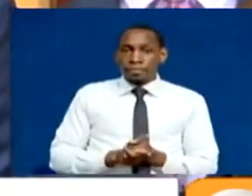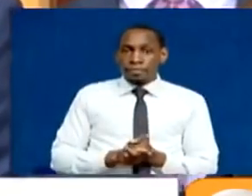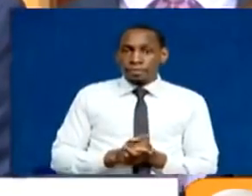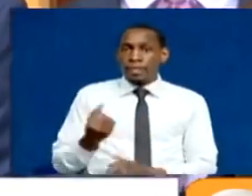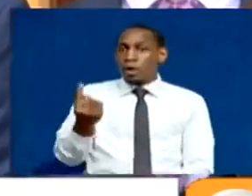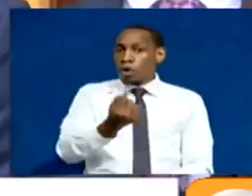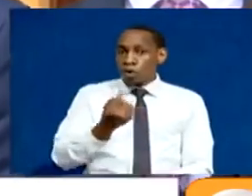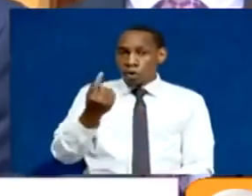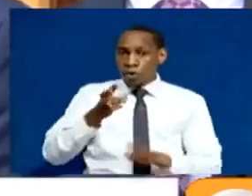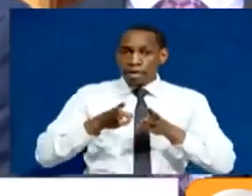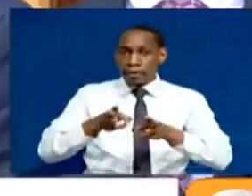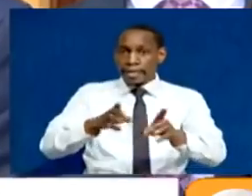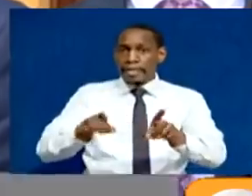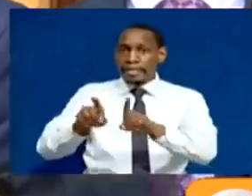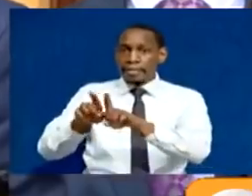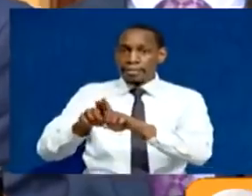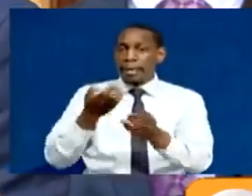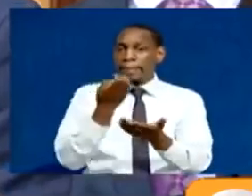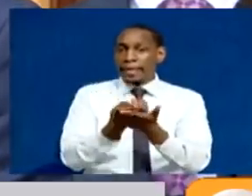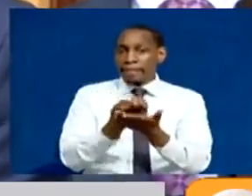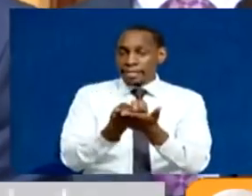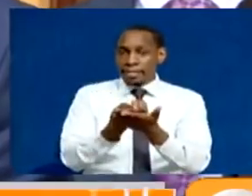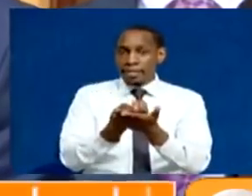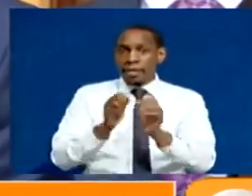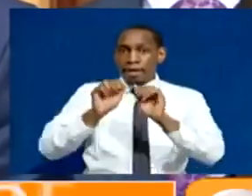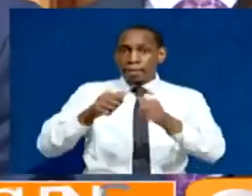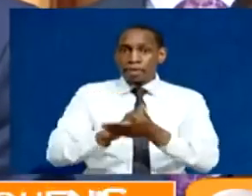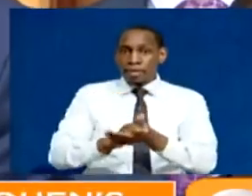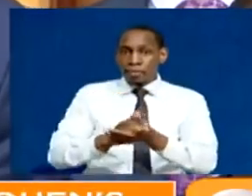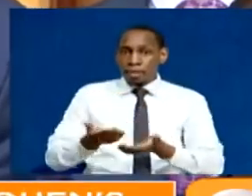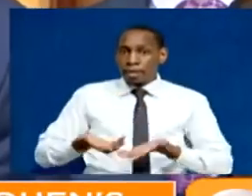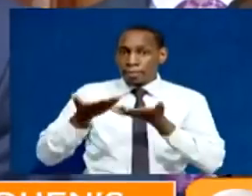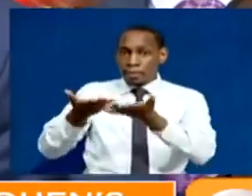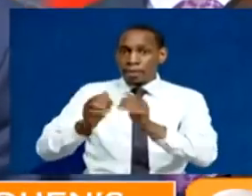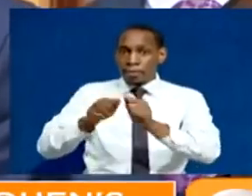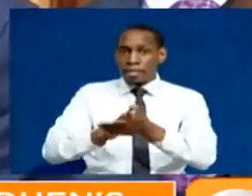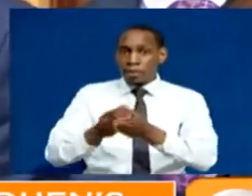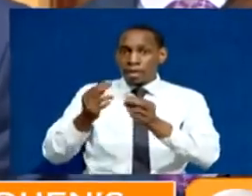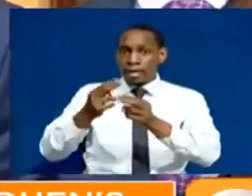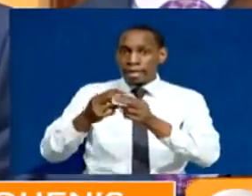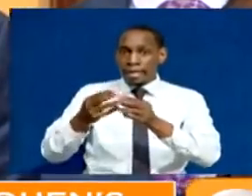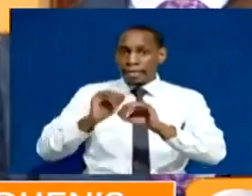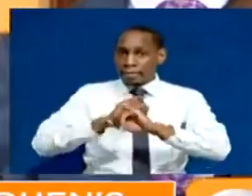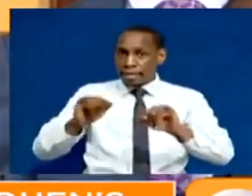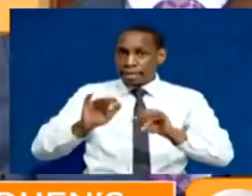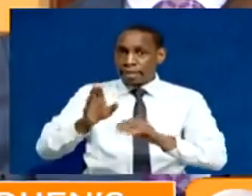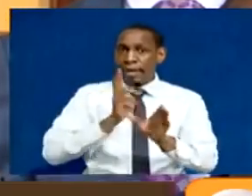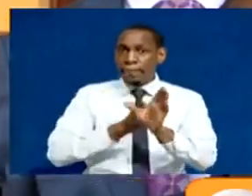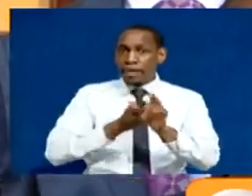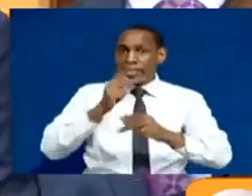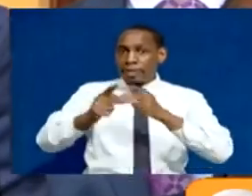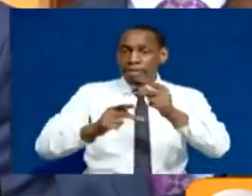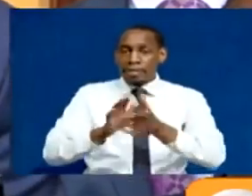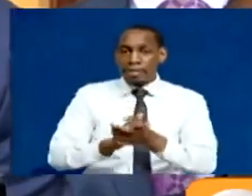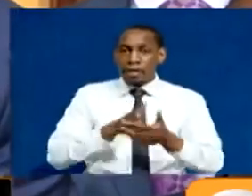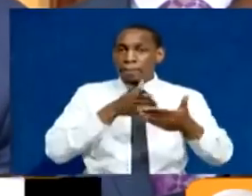The only way that such evidence can be set aside, that can clear your name, is by you participating in the